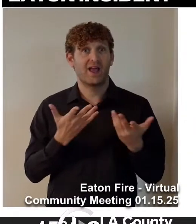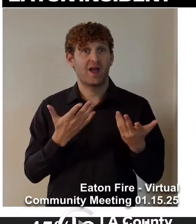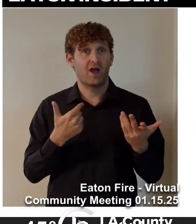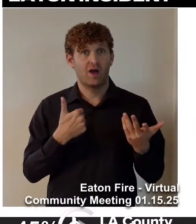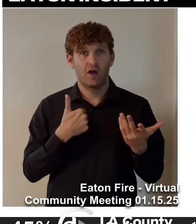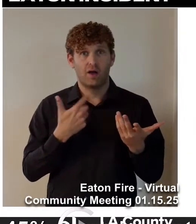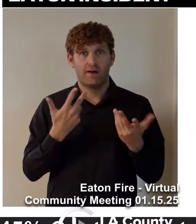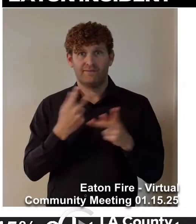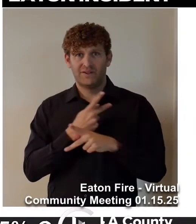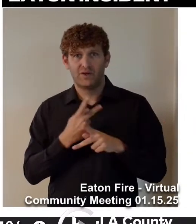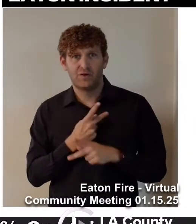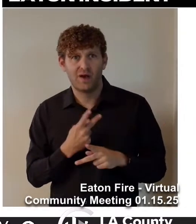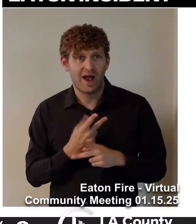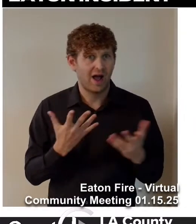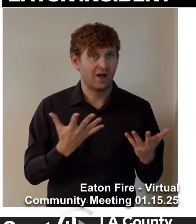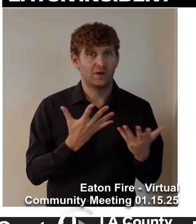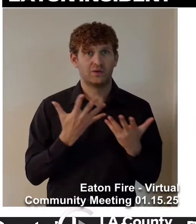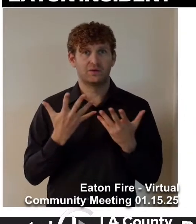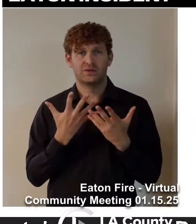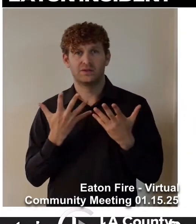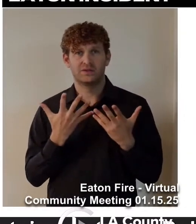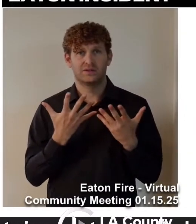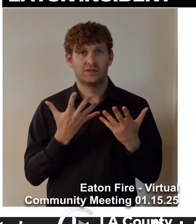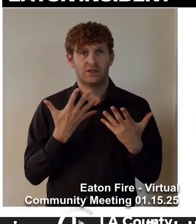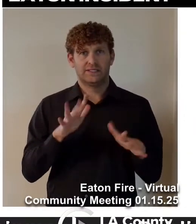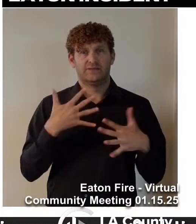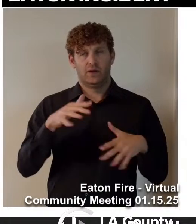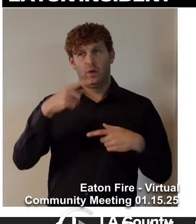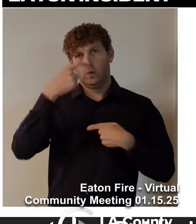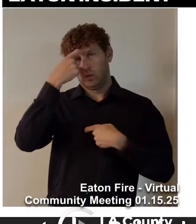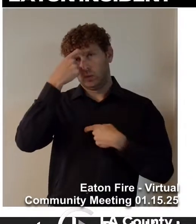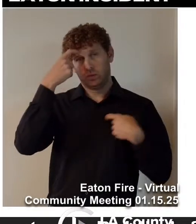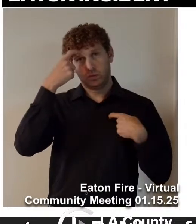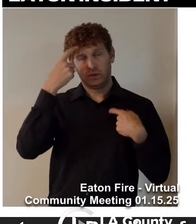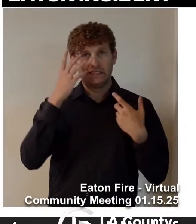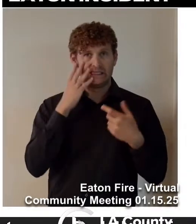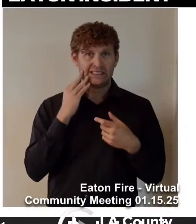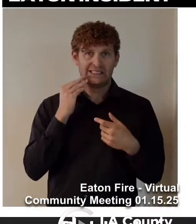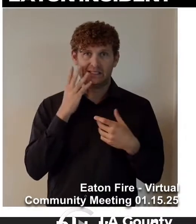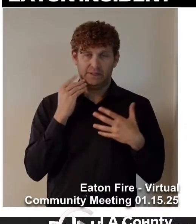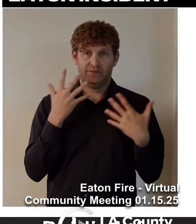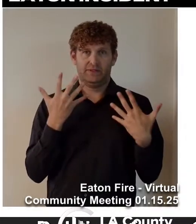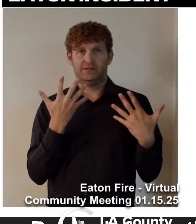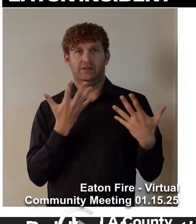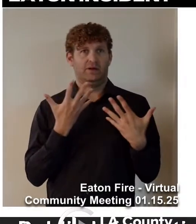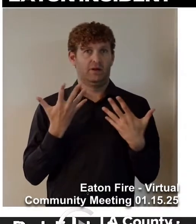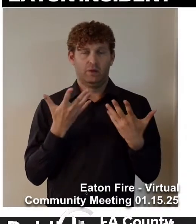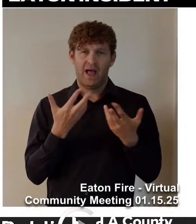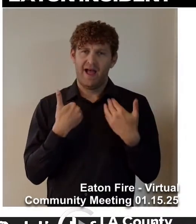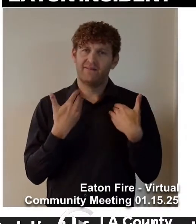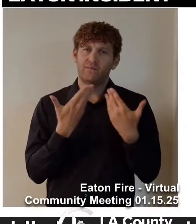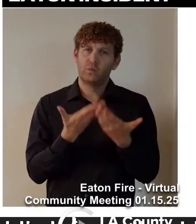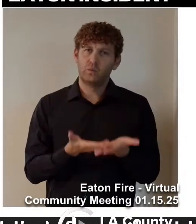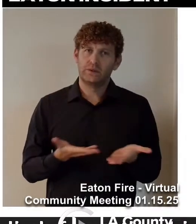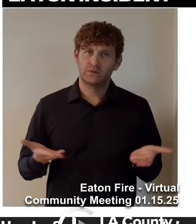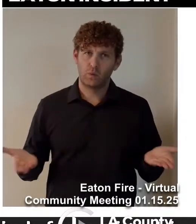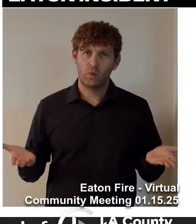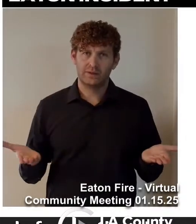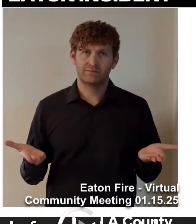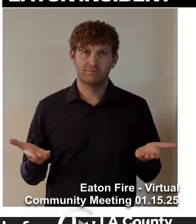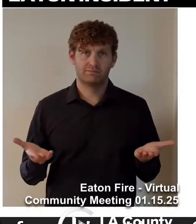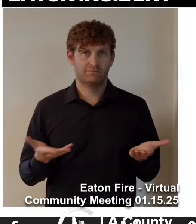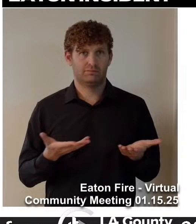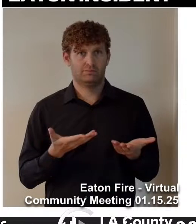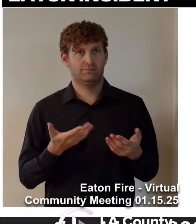navigate this very, very traumatic experience. So many resources there to help people. Please, if you have not